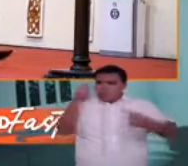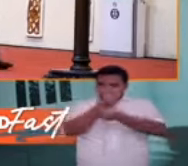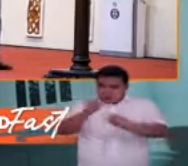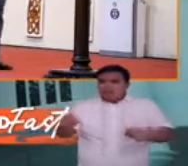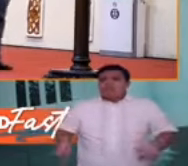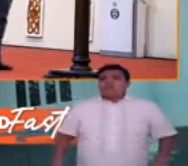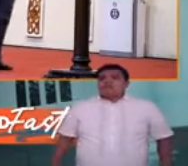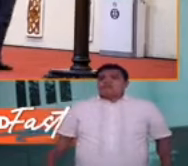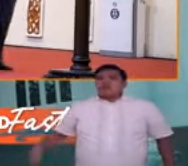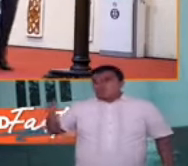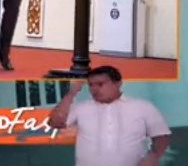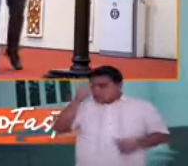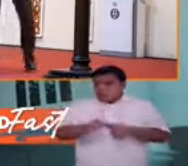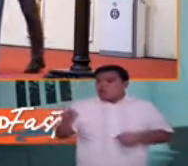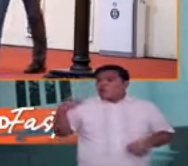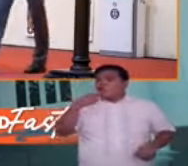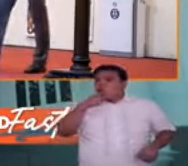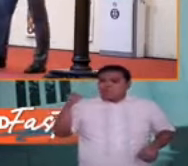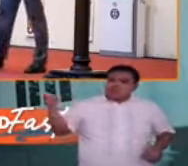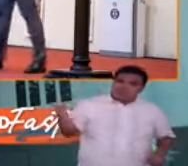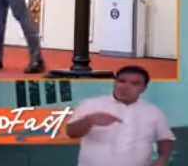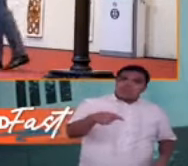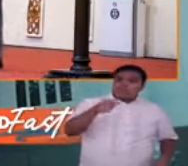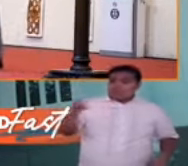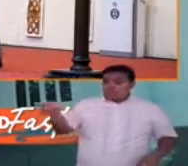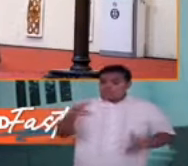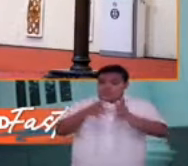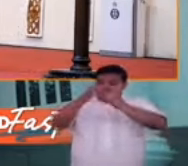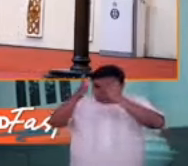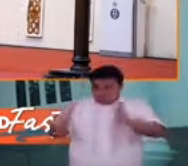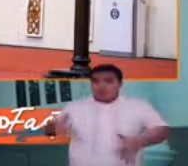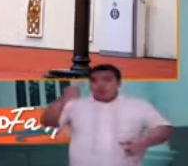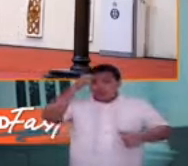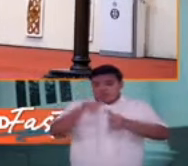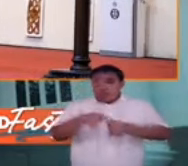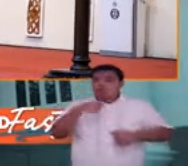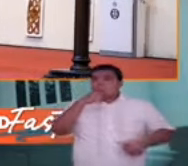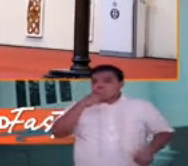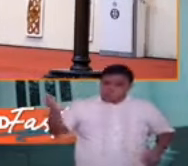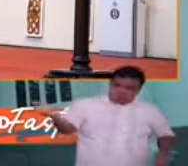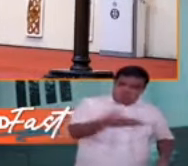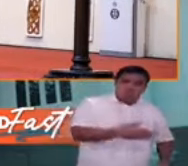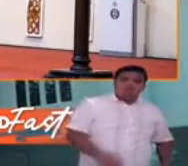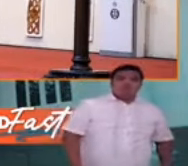saved. Remember who you are. If you claim to be a Christian, remember who you are.